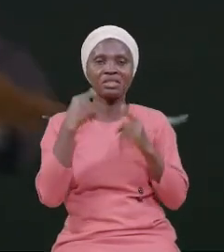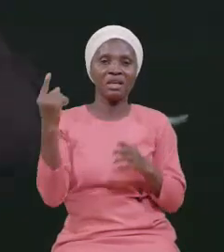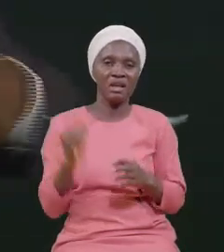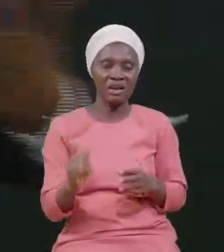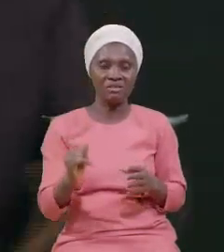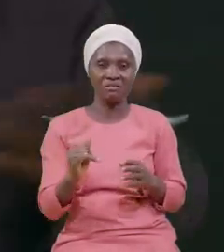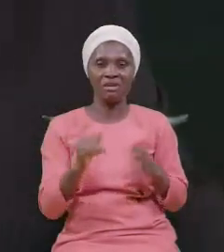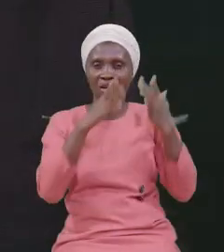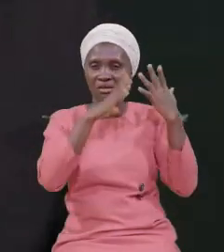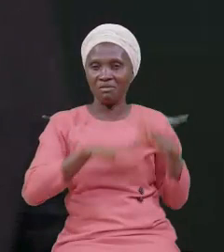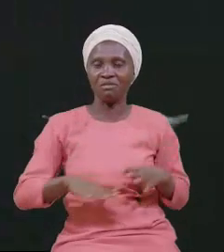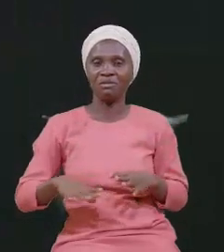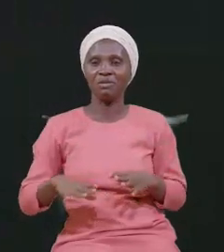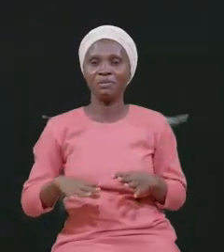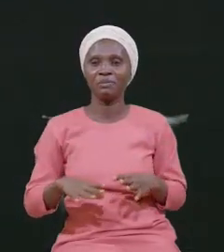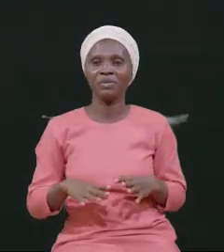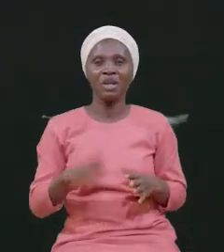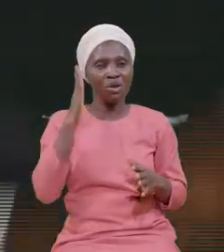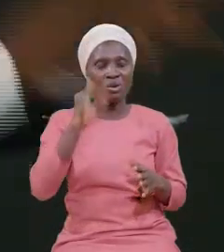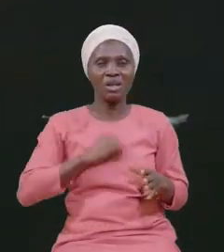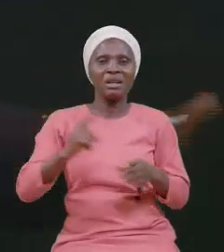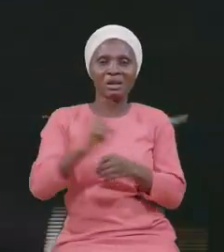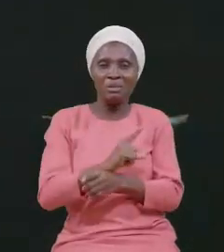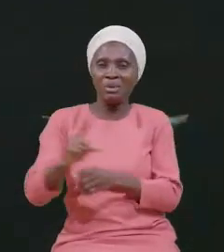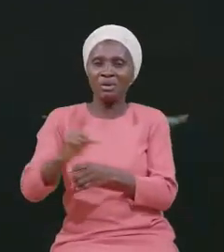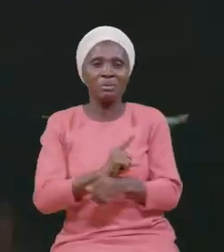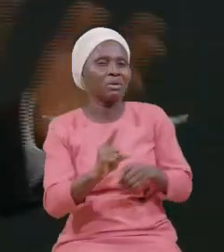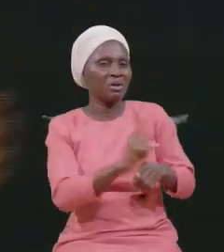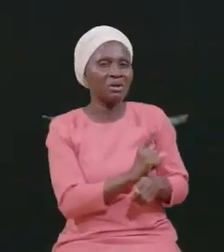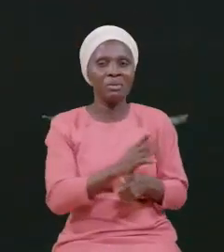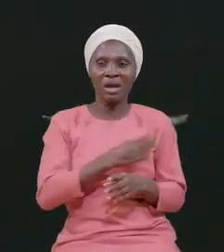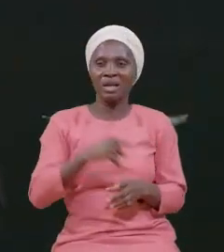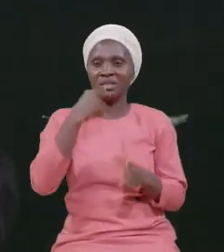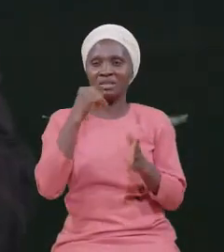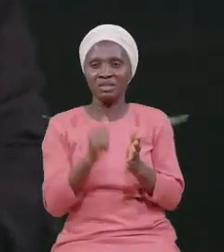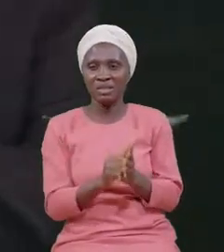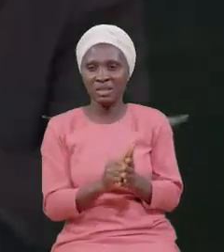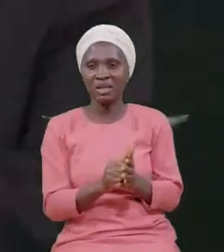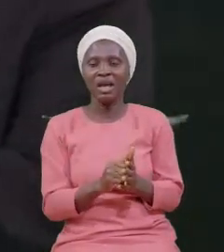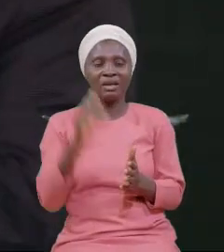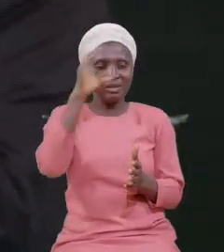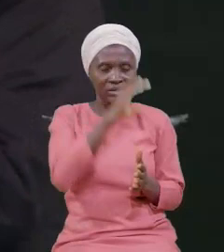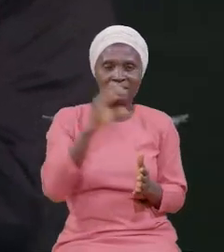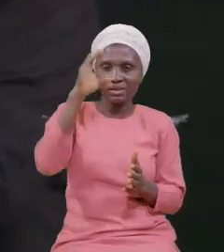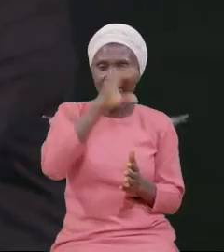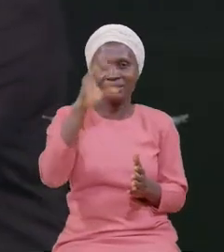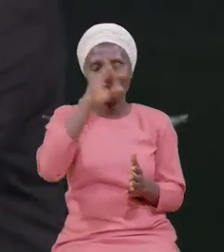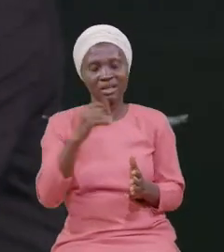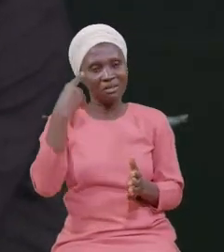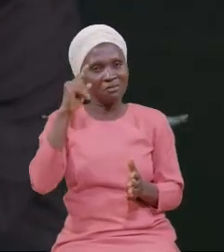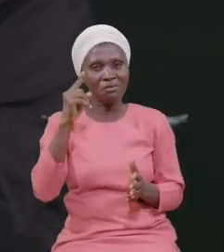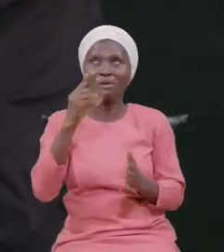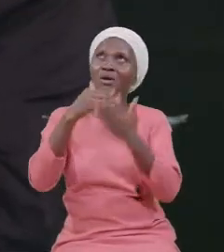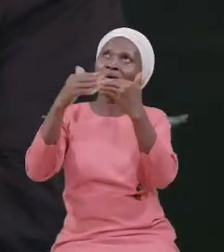know. Could I labor and say I'm searching, seeking for eternal life?